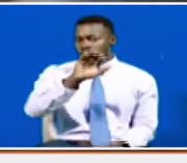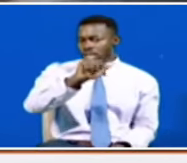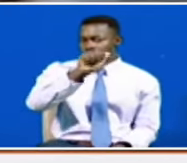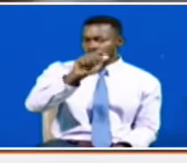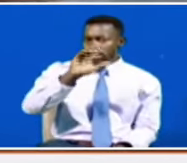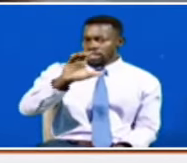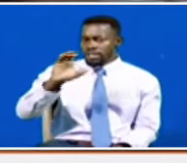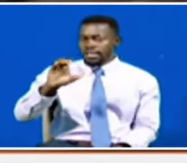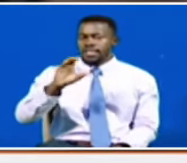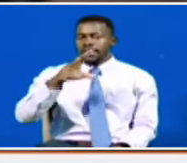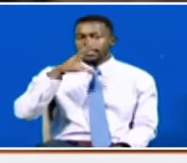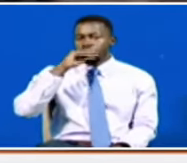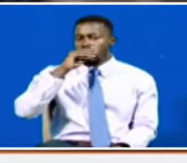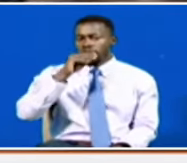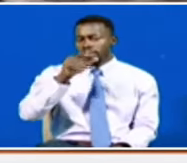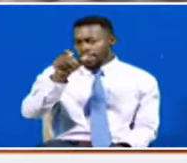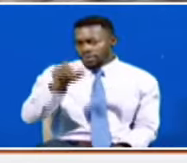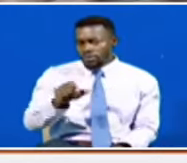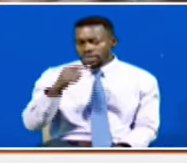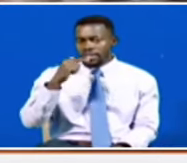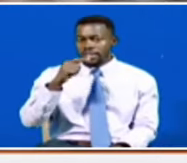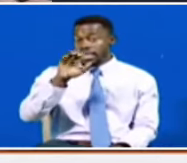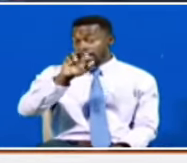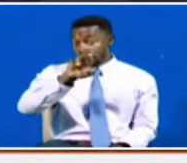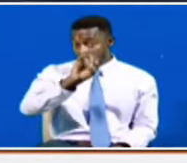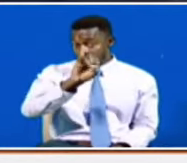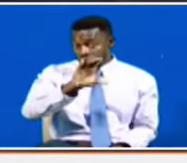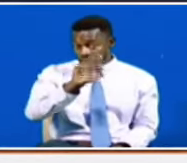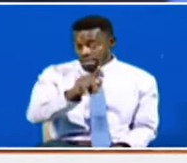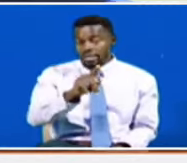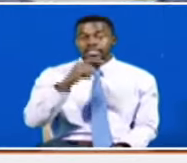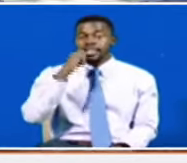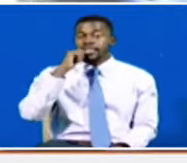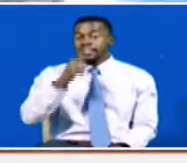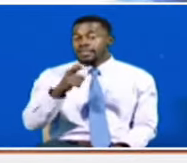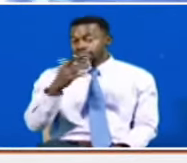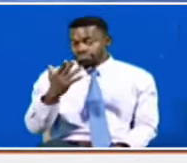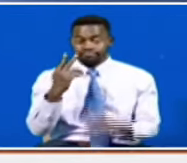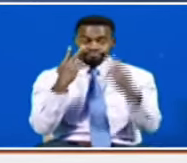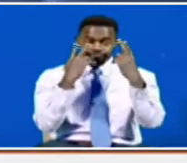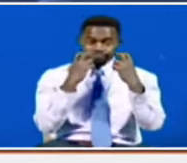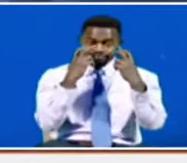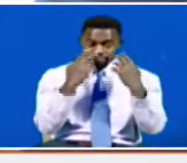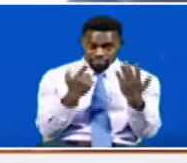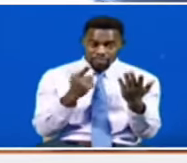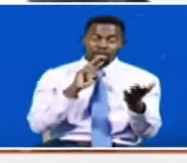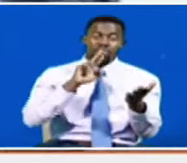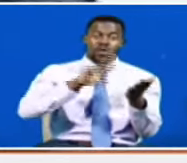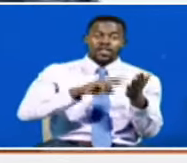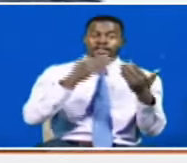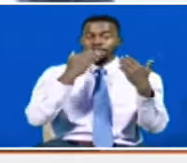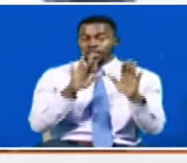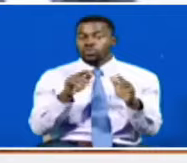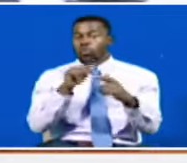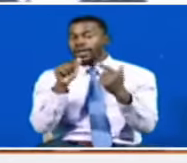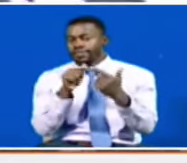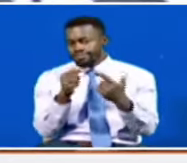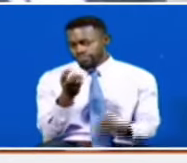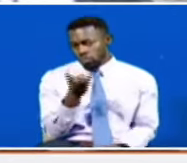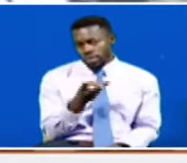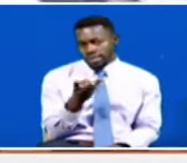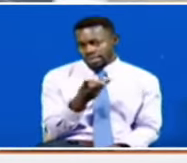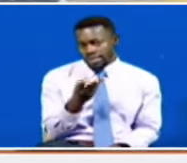Eric Ngombi said that the suspects were escorted to the Milimani Anti-Corruption Court for arraignment early Wednesday. The two